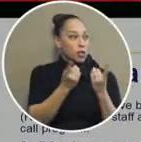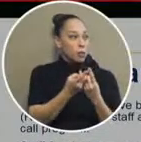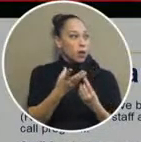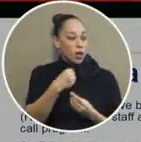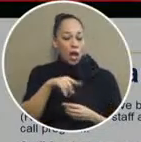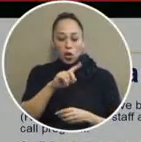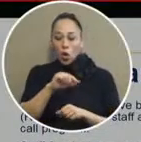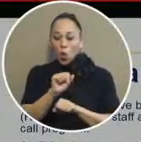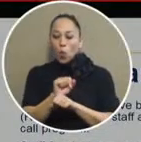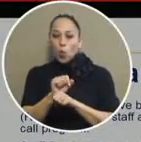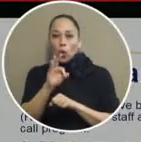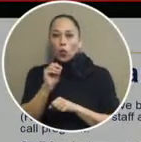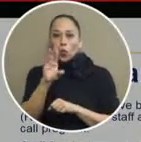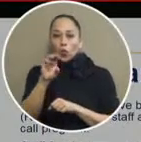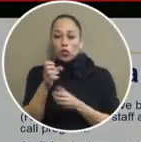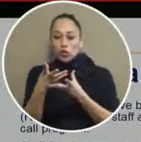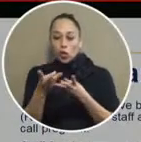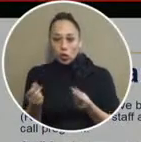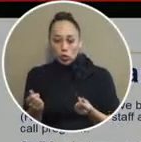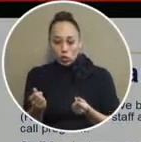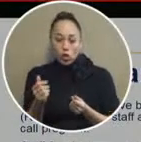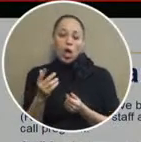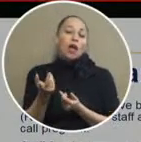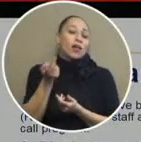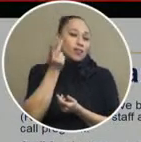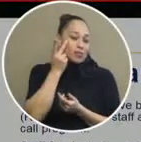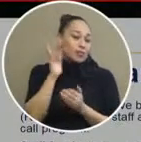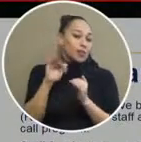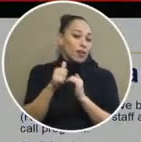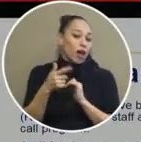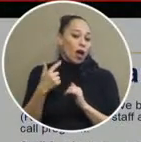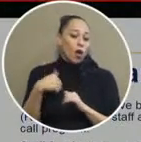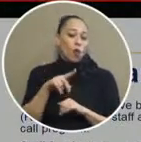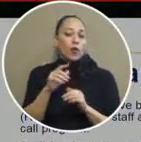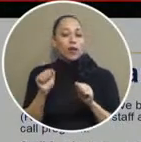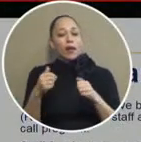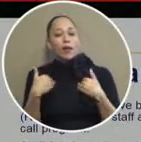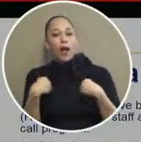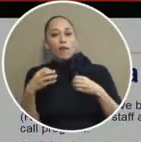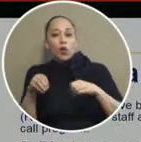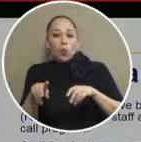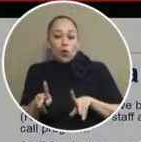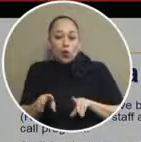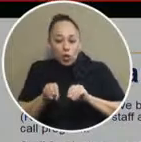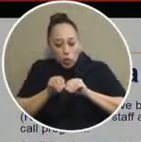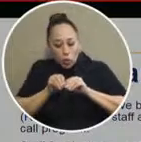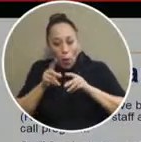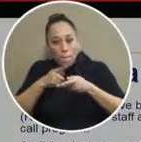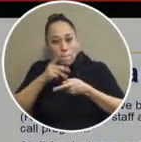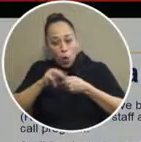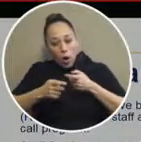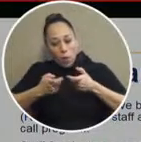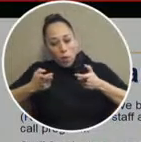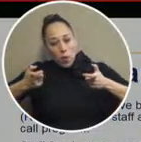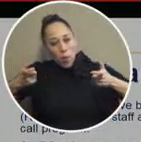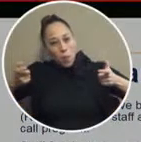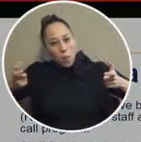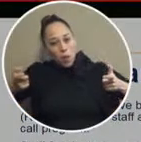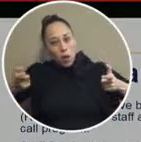Workforce Solutions Borderplex. We're looking at how we may have an opportunity to expand this program if we're able